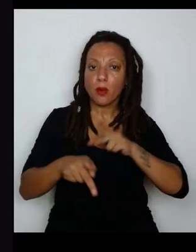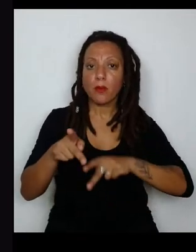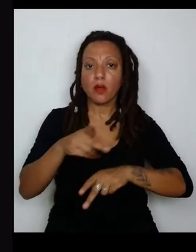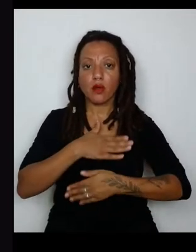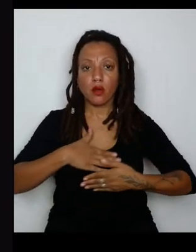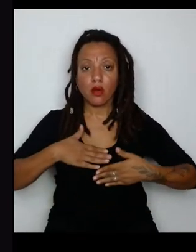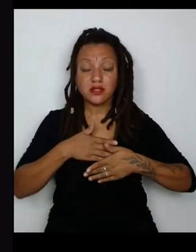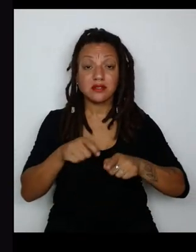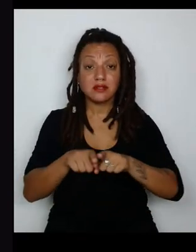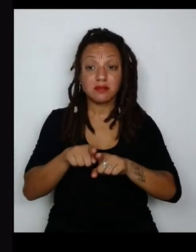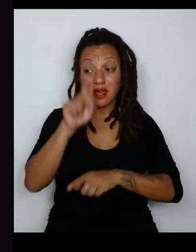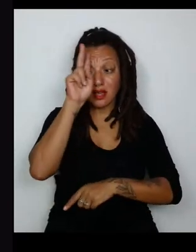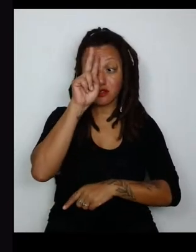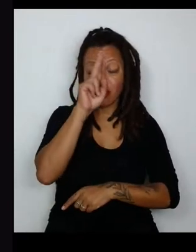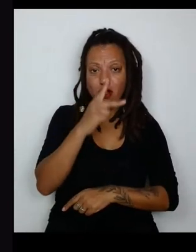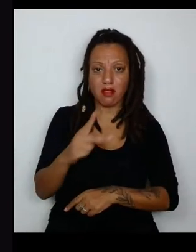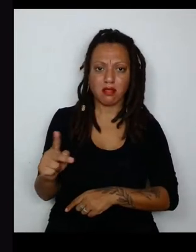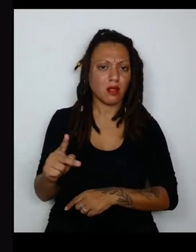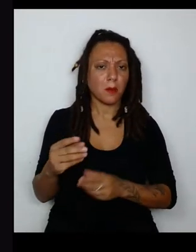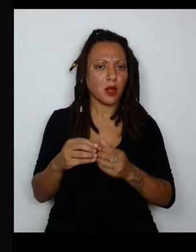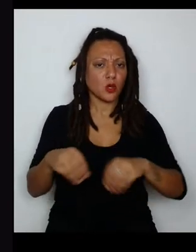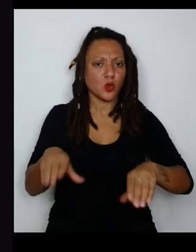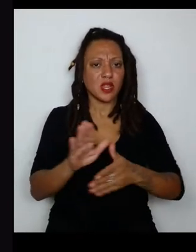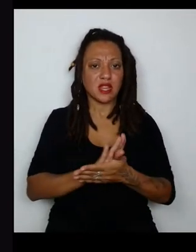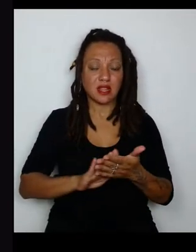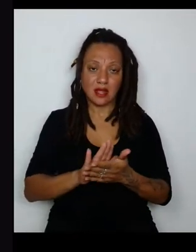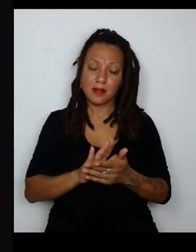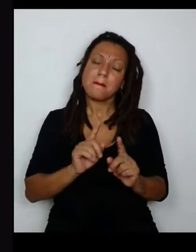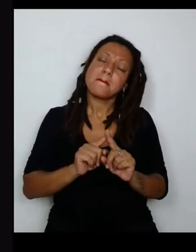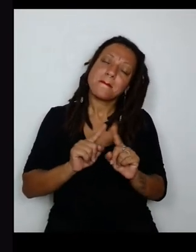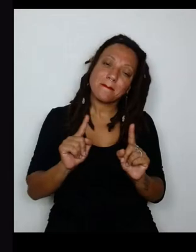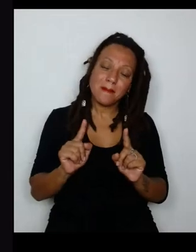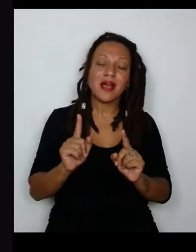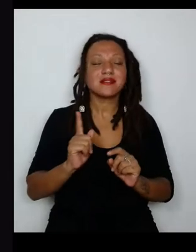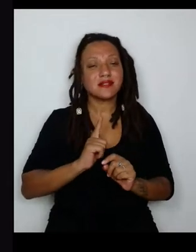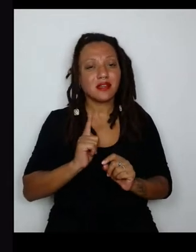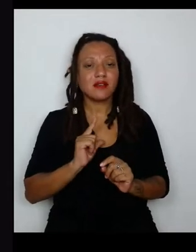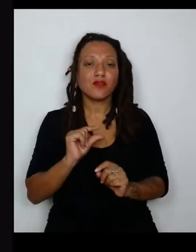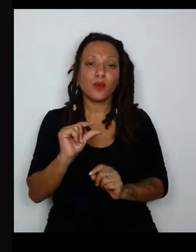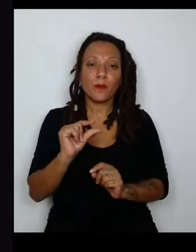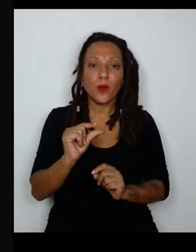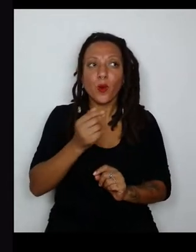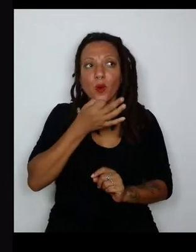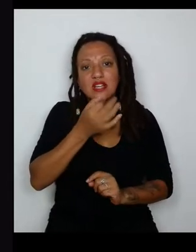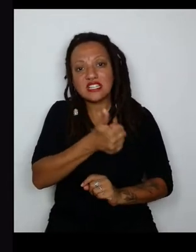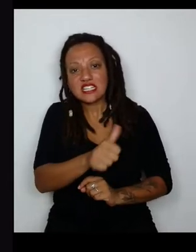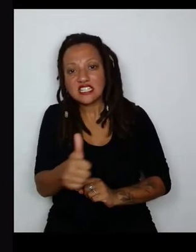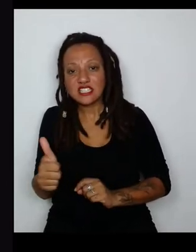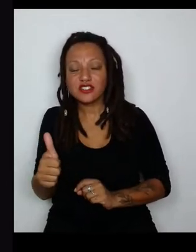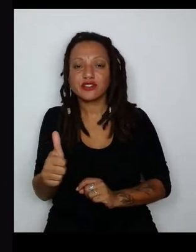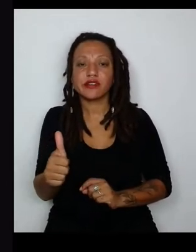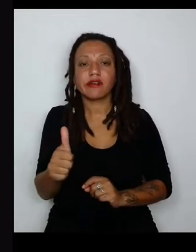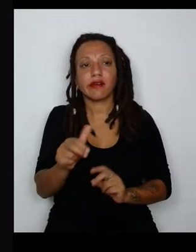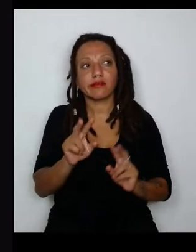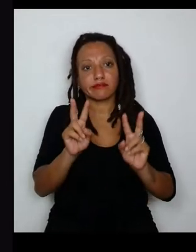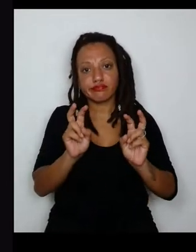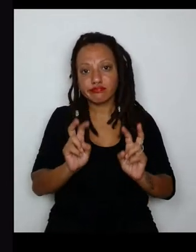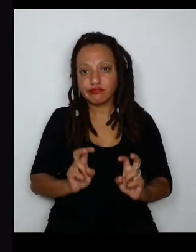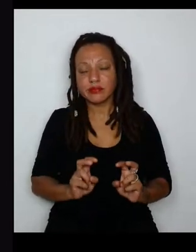a kind of critical pushback whose terms uh deserve some consideration